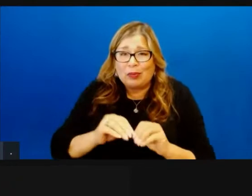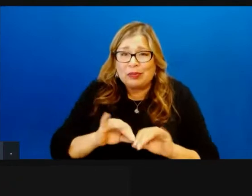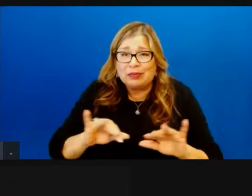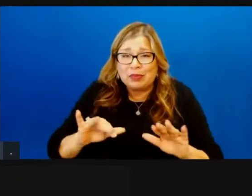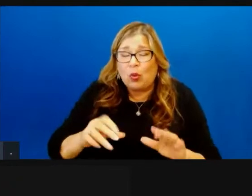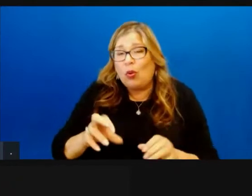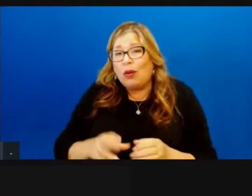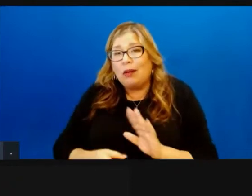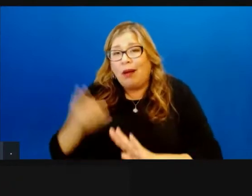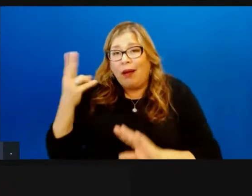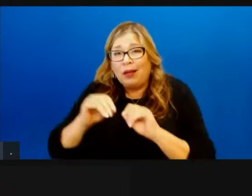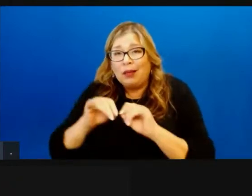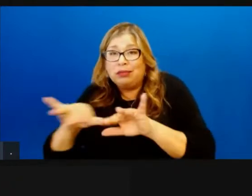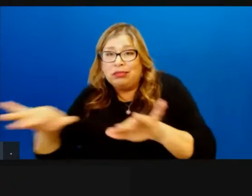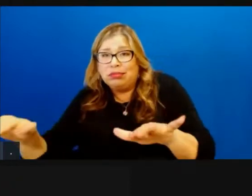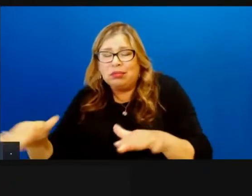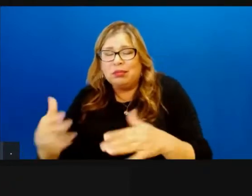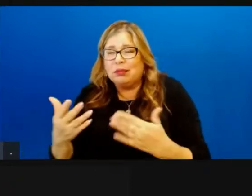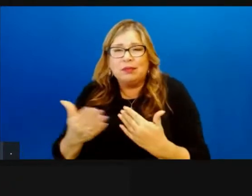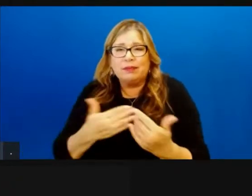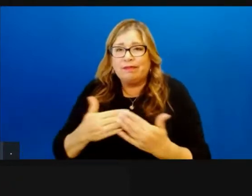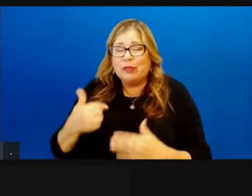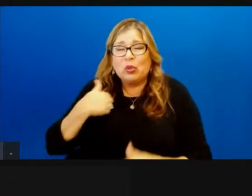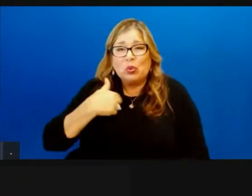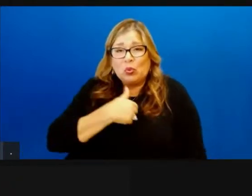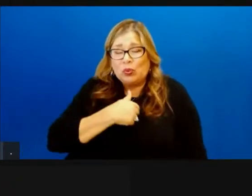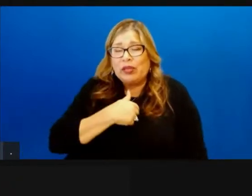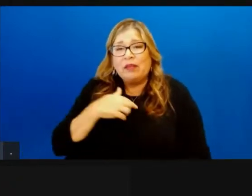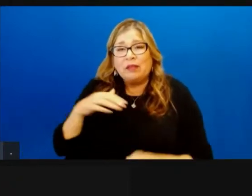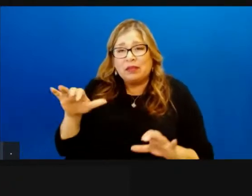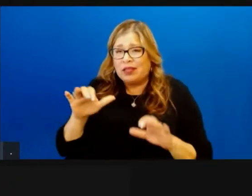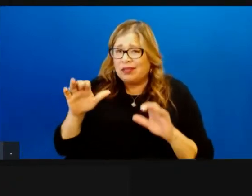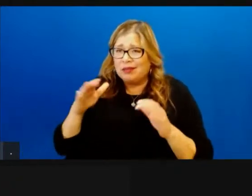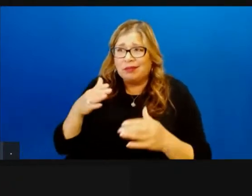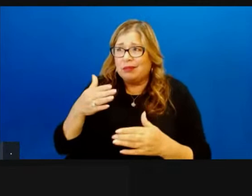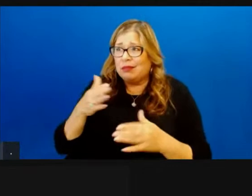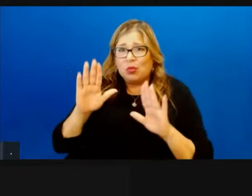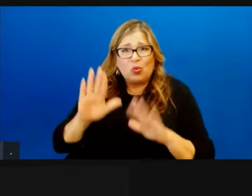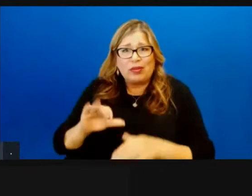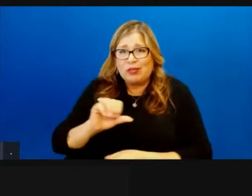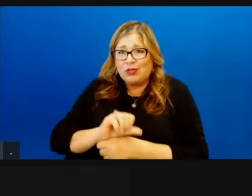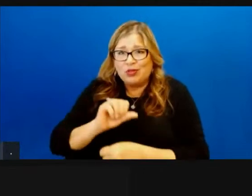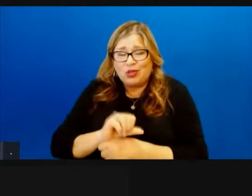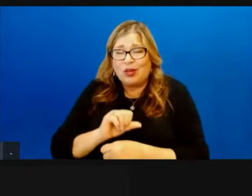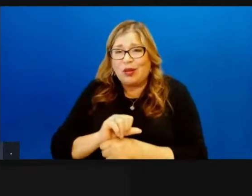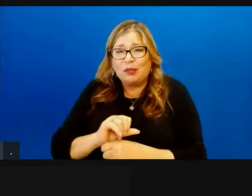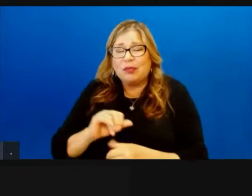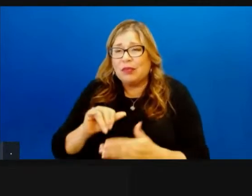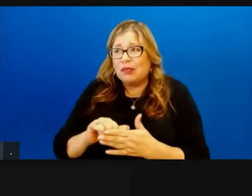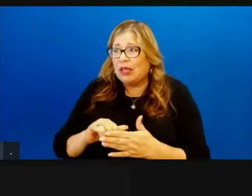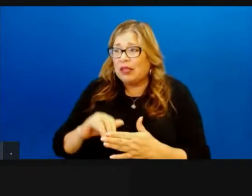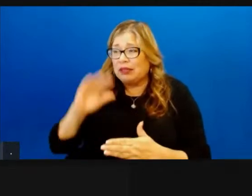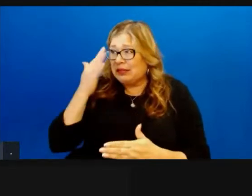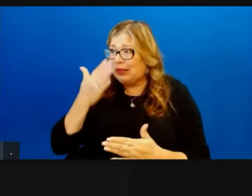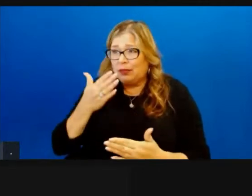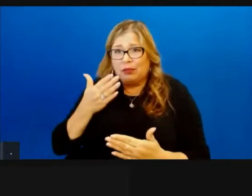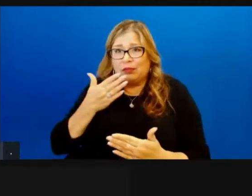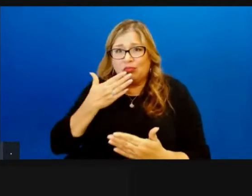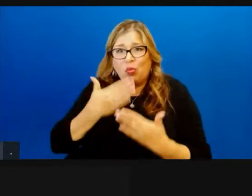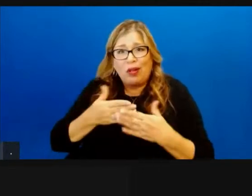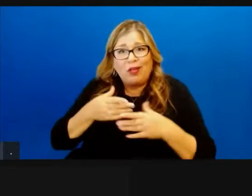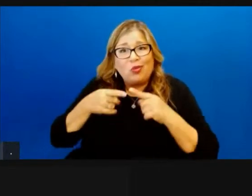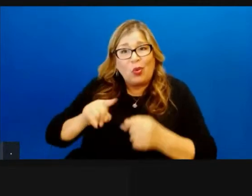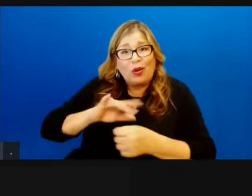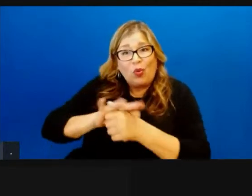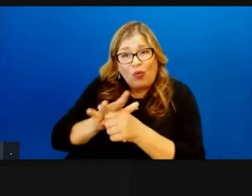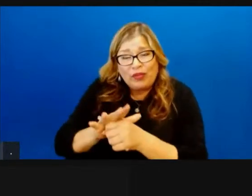a tremendous amount. And those are not just efforts that served us well during COVID, but they are efforts that are going to